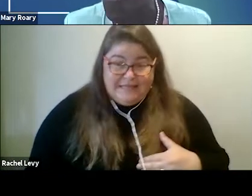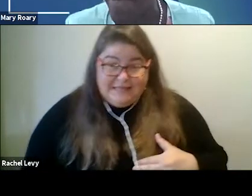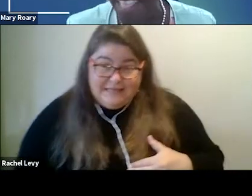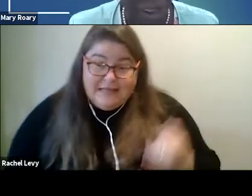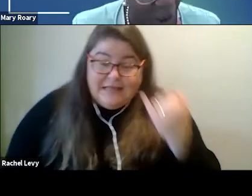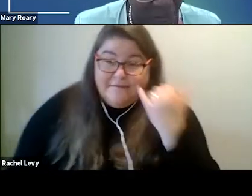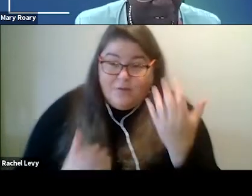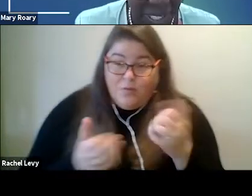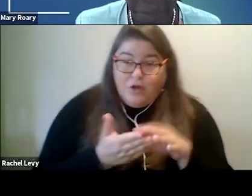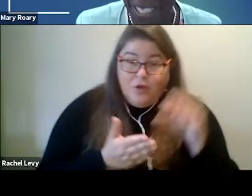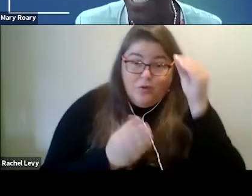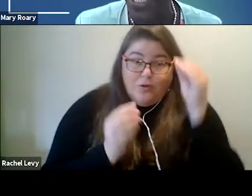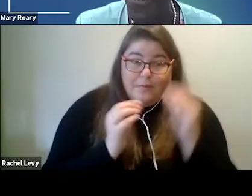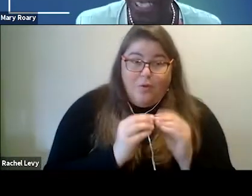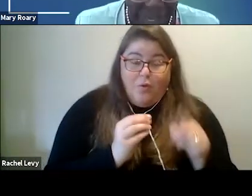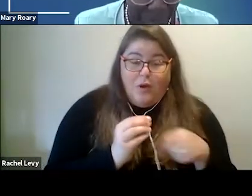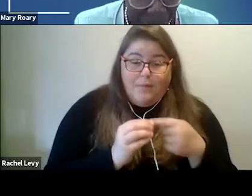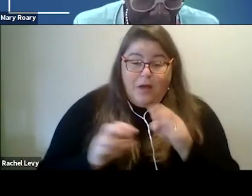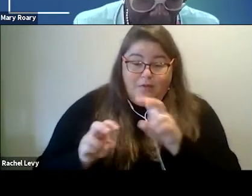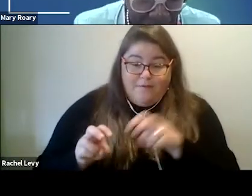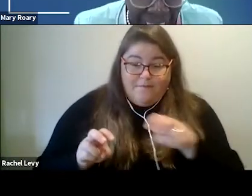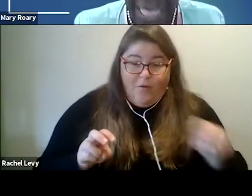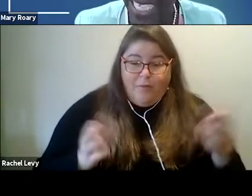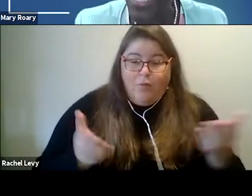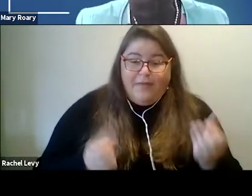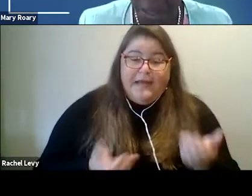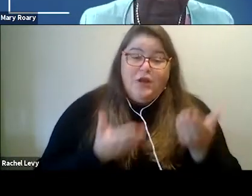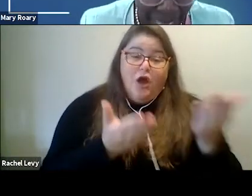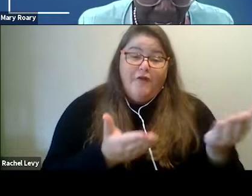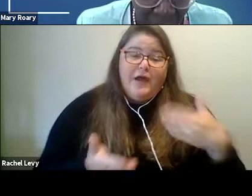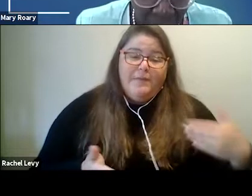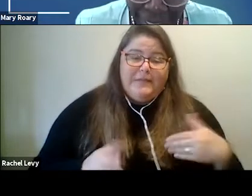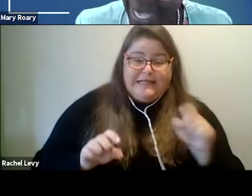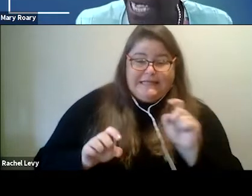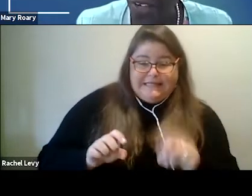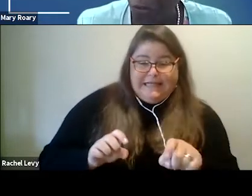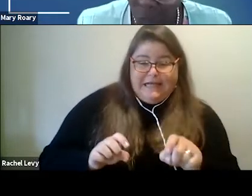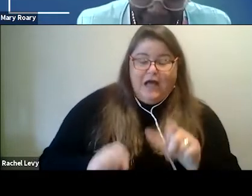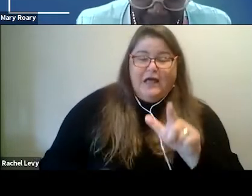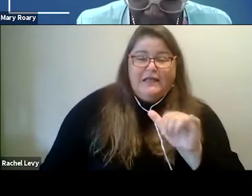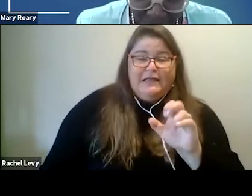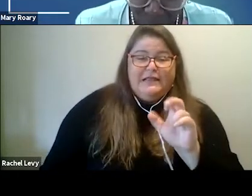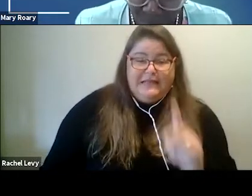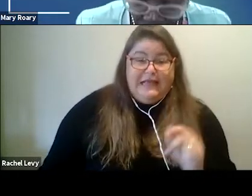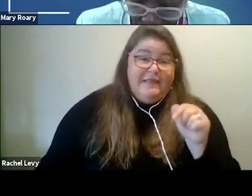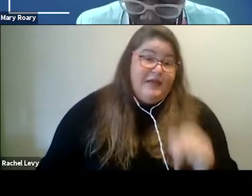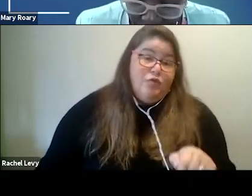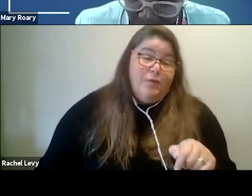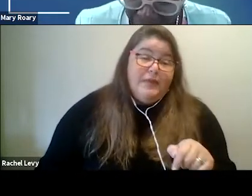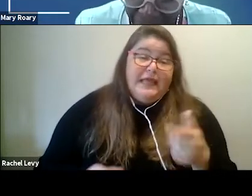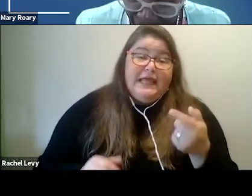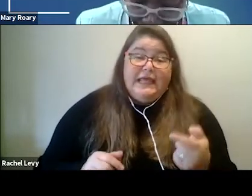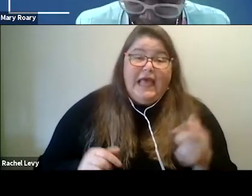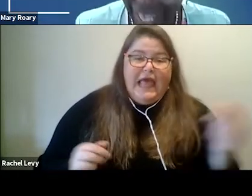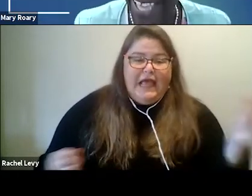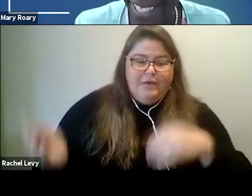the forum and their offerings, please click on the link below. This will be a dating robust forum.